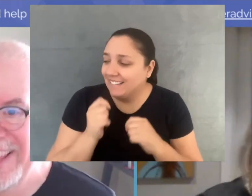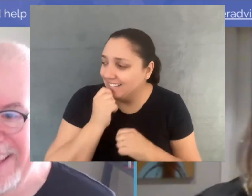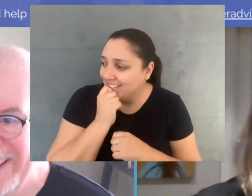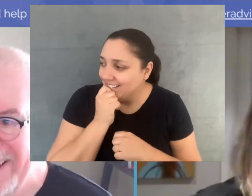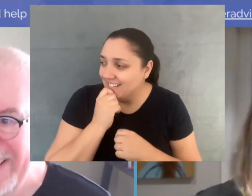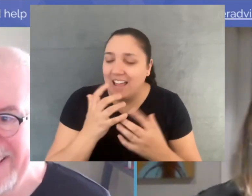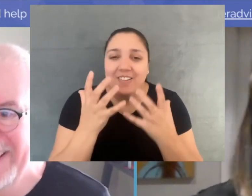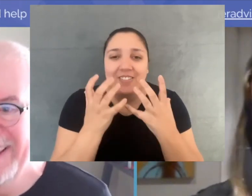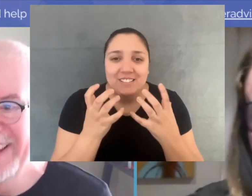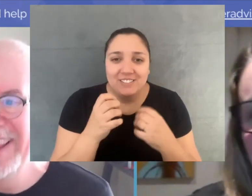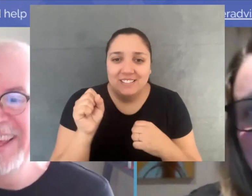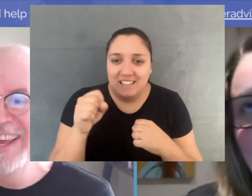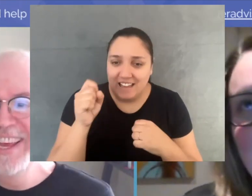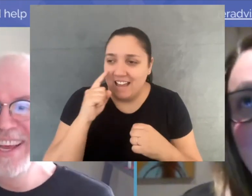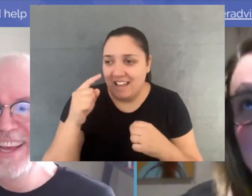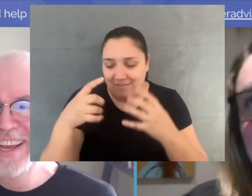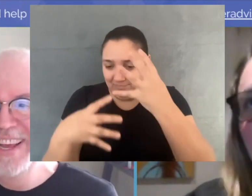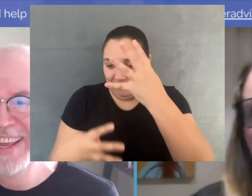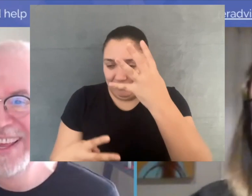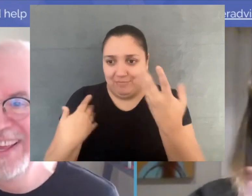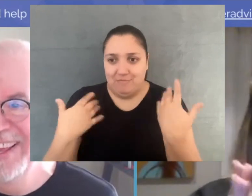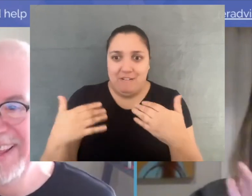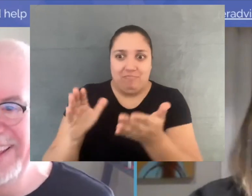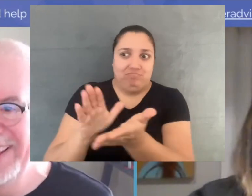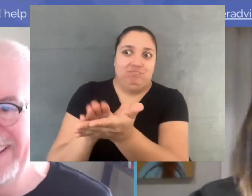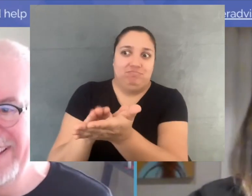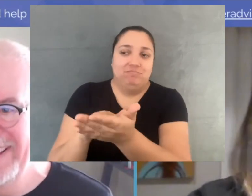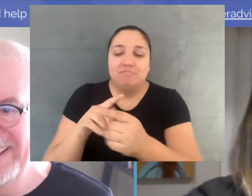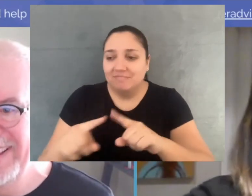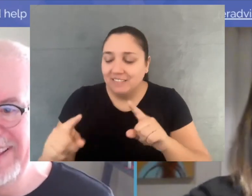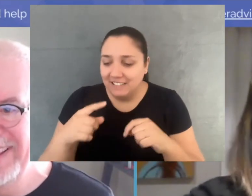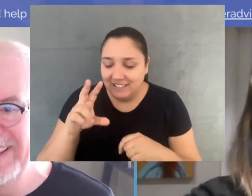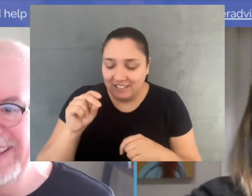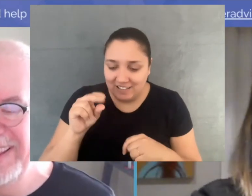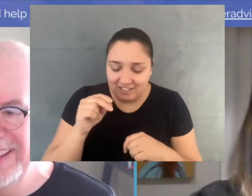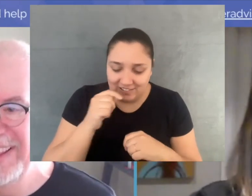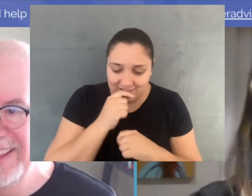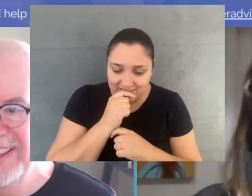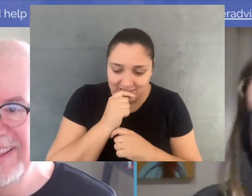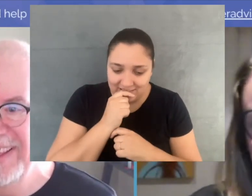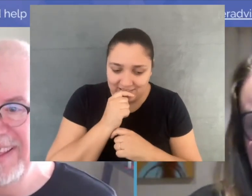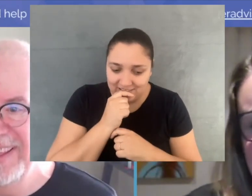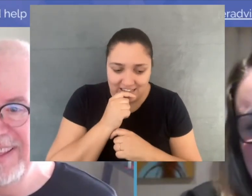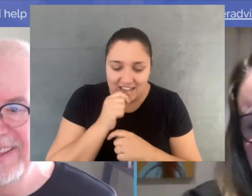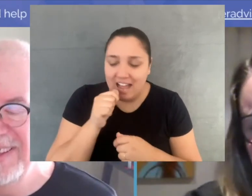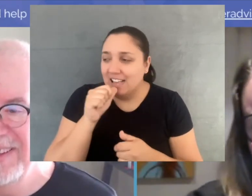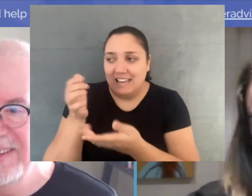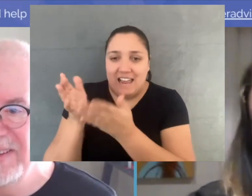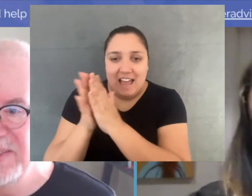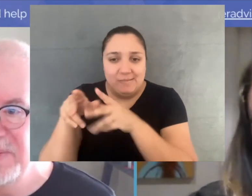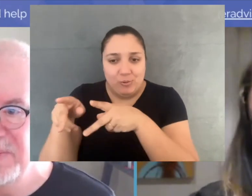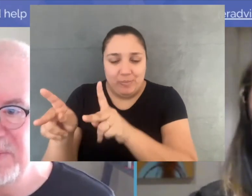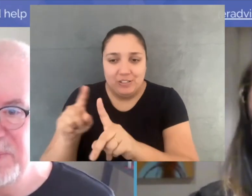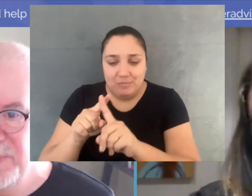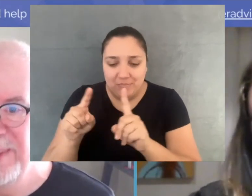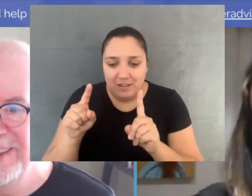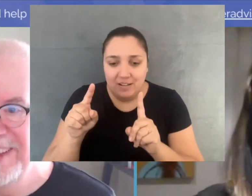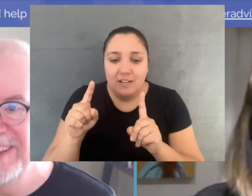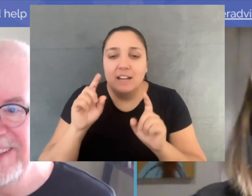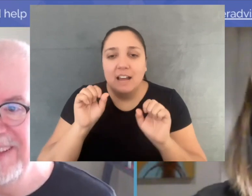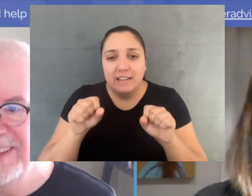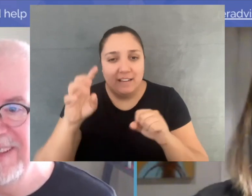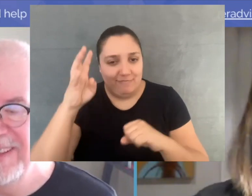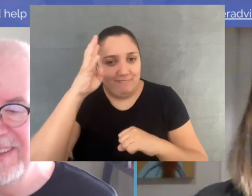No, I cannot name. I'm so sorry. I want to. I have several who I'm just like ready to applaud, but I did not get permission before this call to do